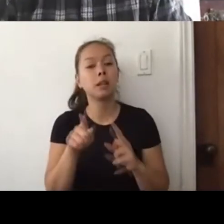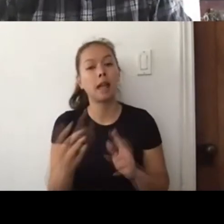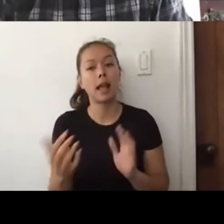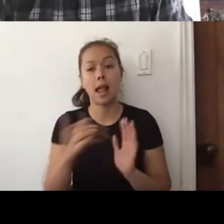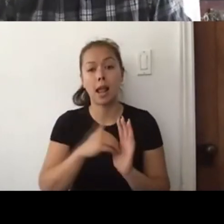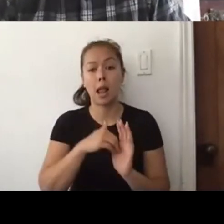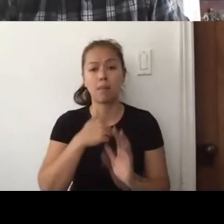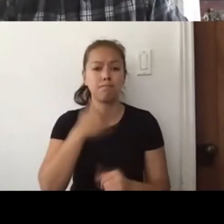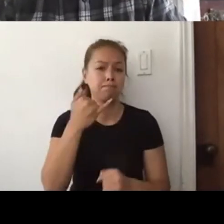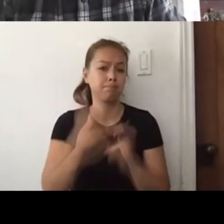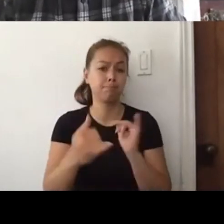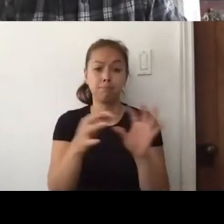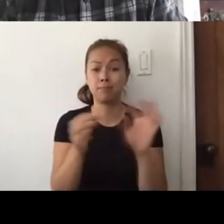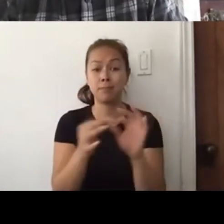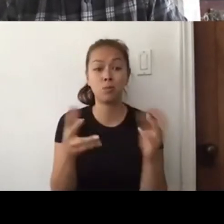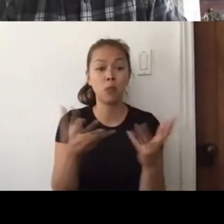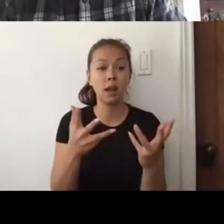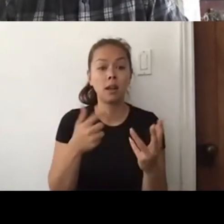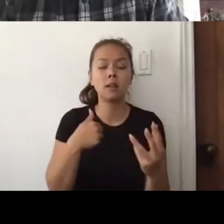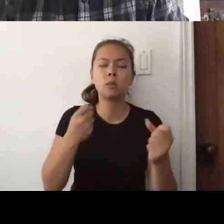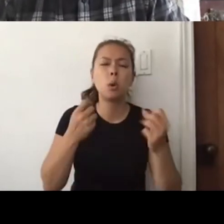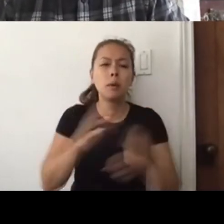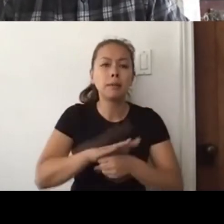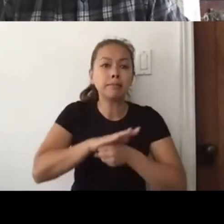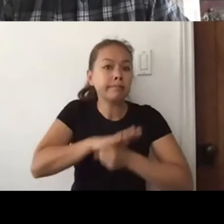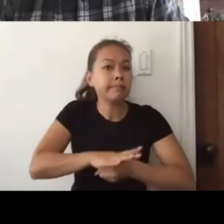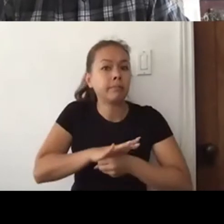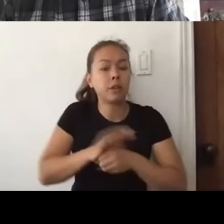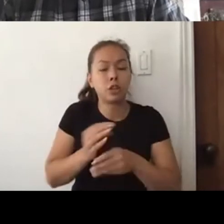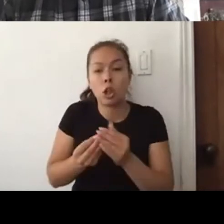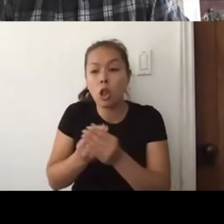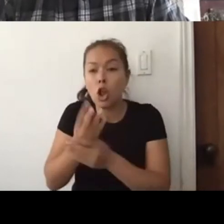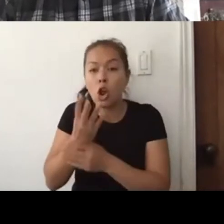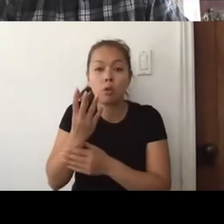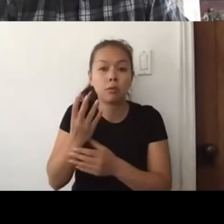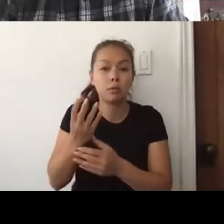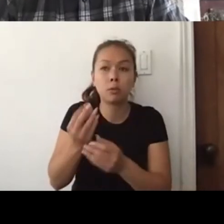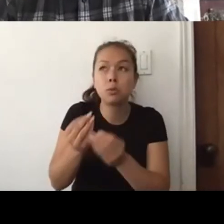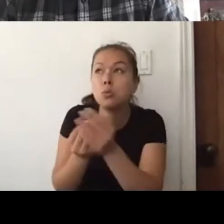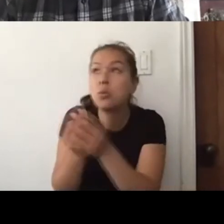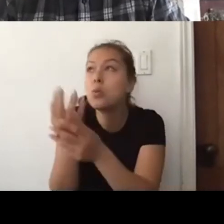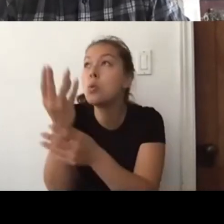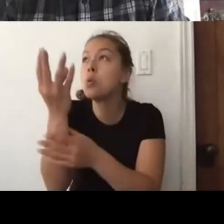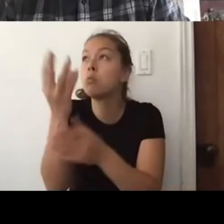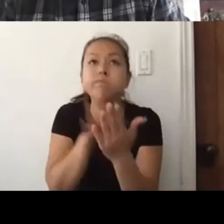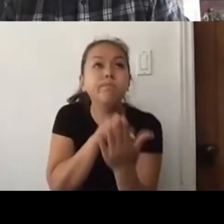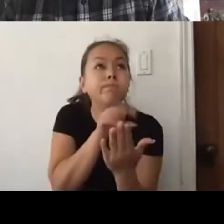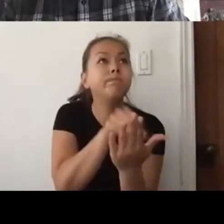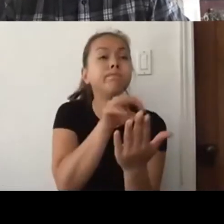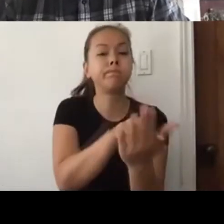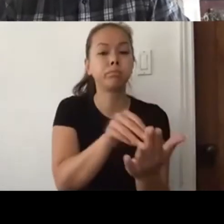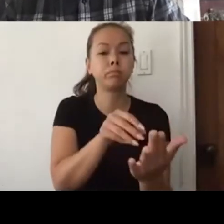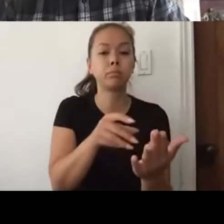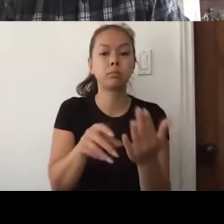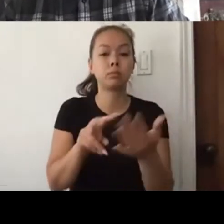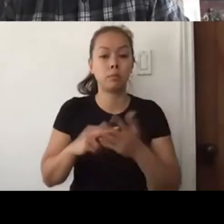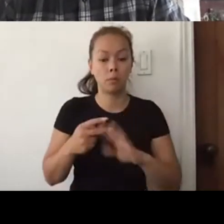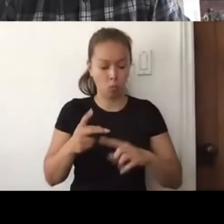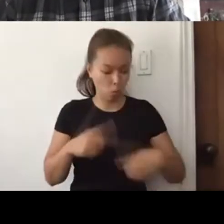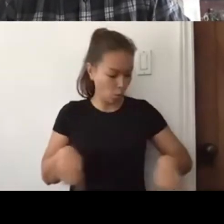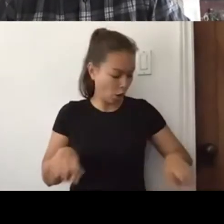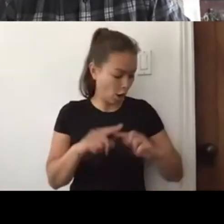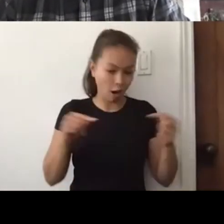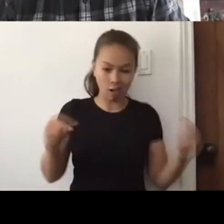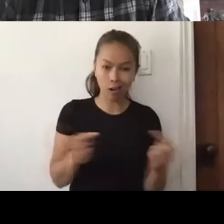and to grow that we ourselves will inflict a lot of harm on ourselves about our own expectations of where we should be.